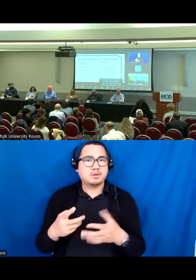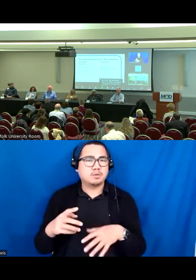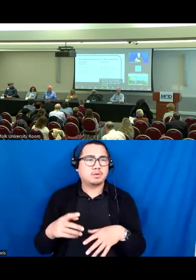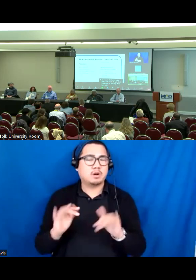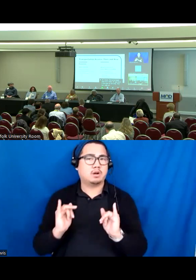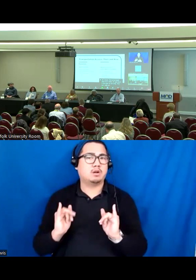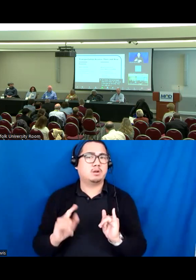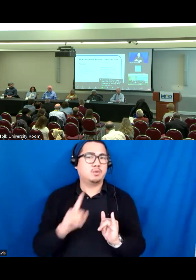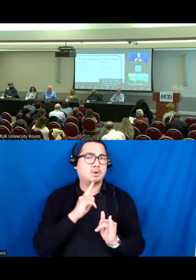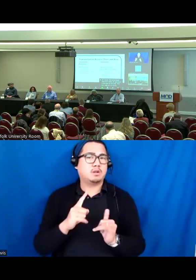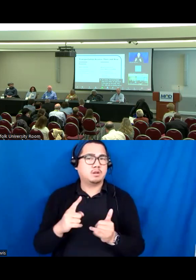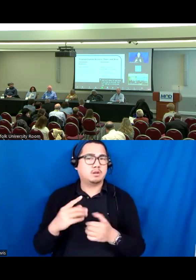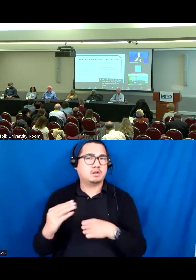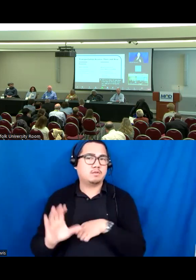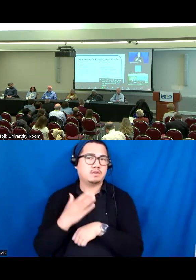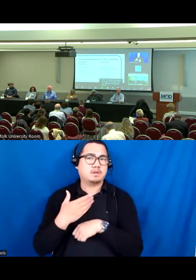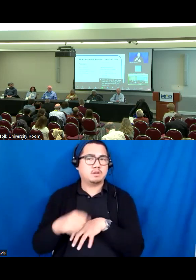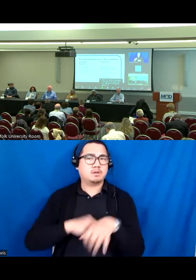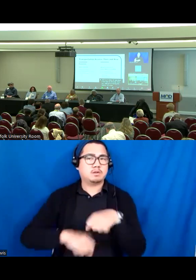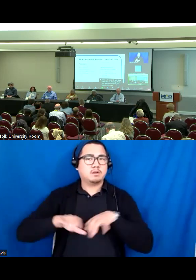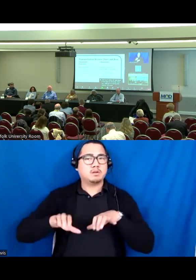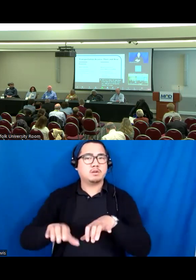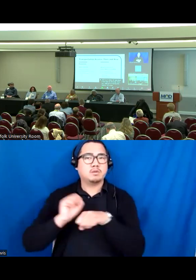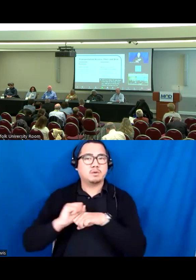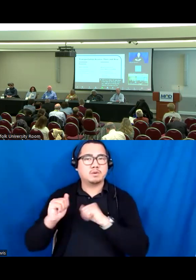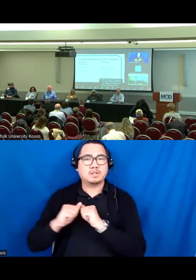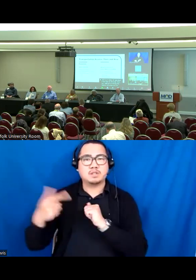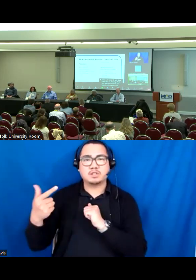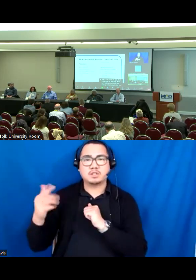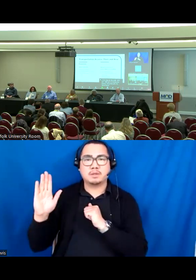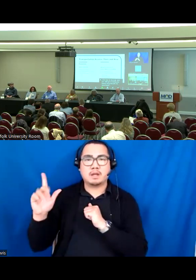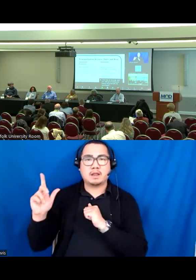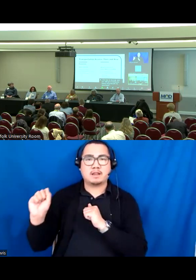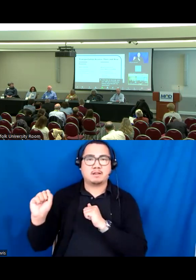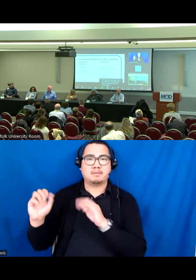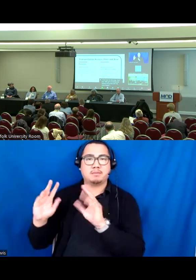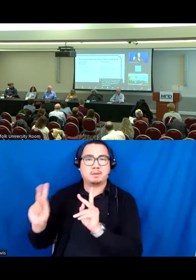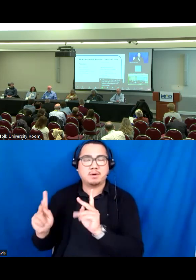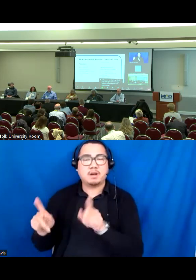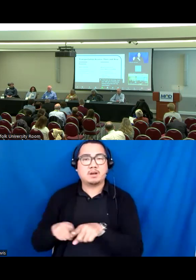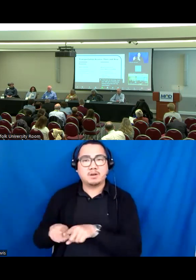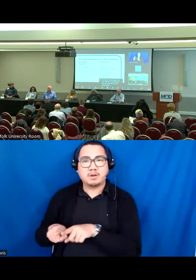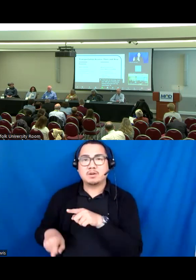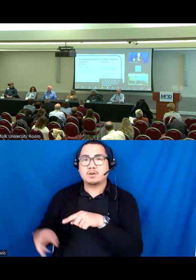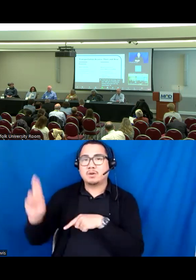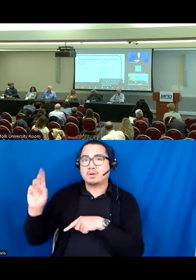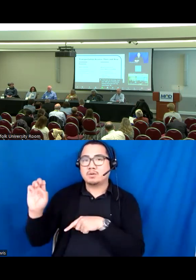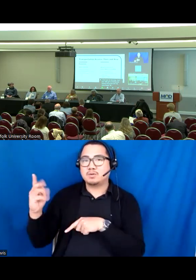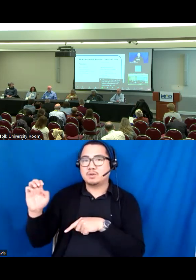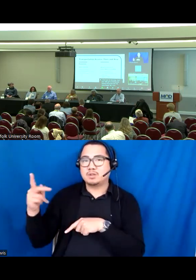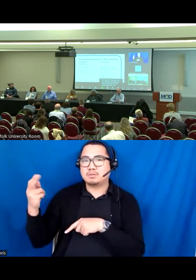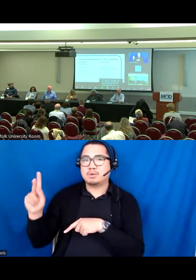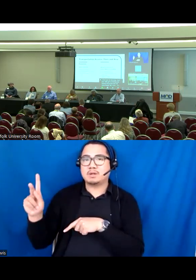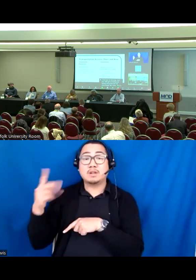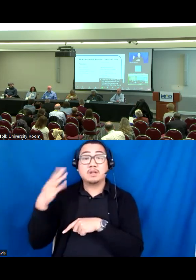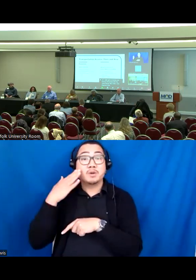kicking, and joined with the phenomenal GBLS folks. And, there's Reggie Clark, who's like, it's hard for me to think of